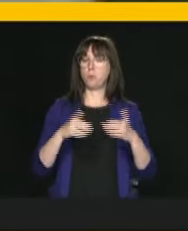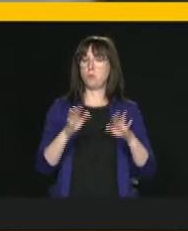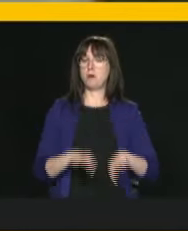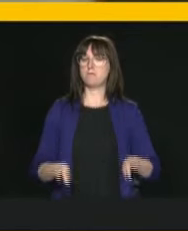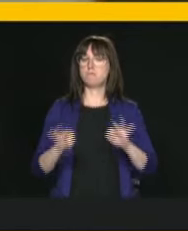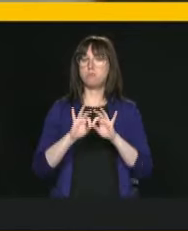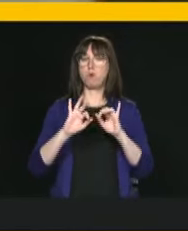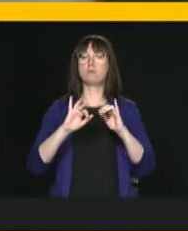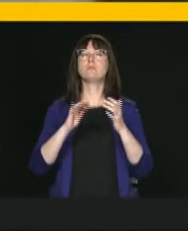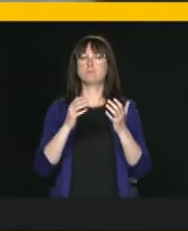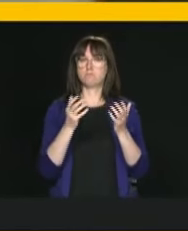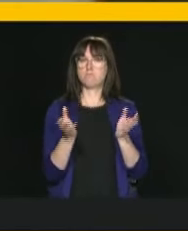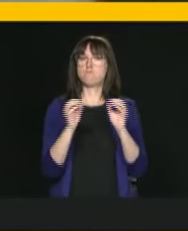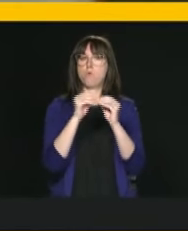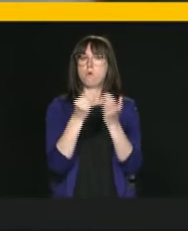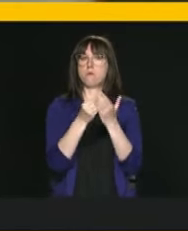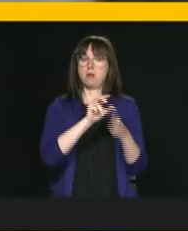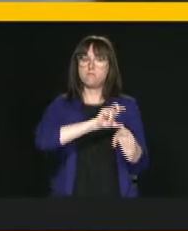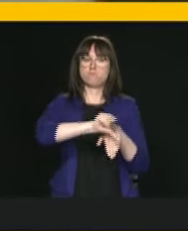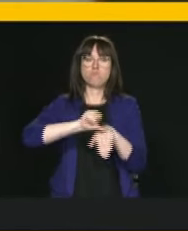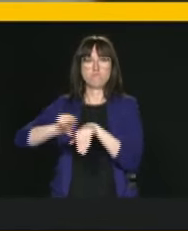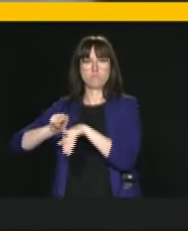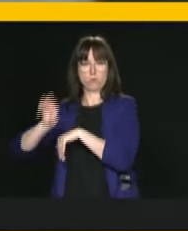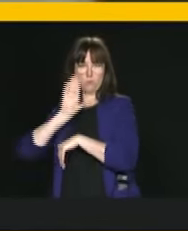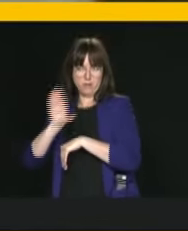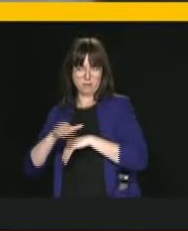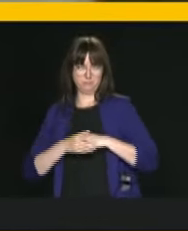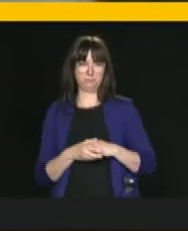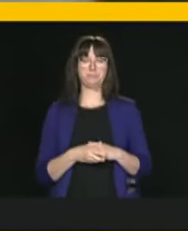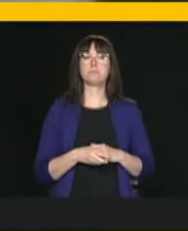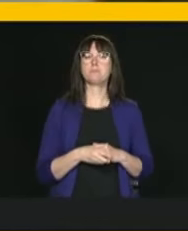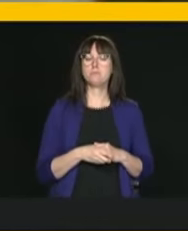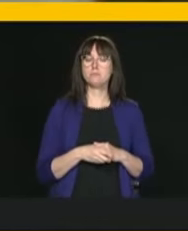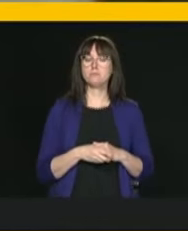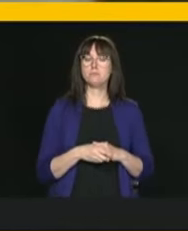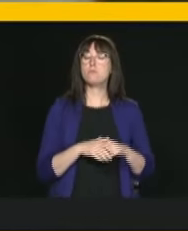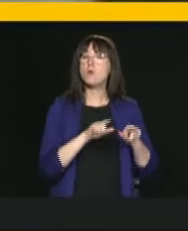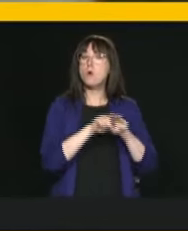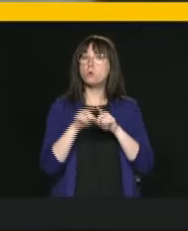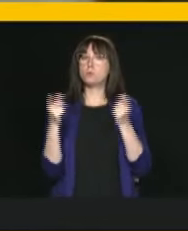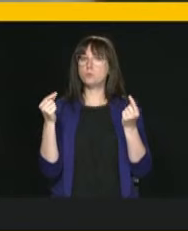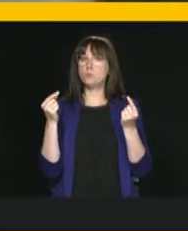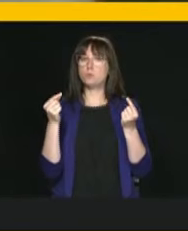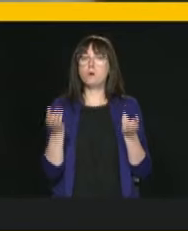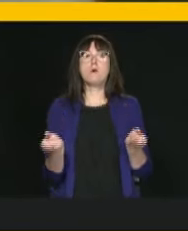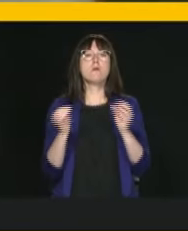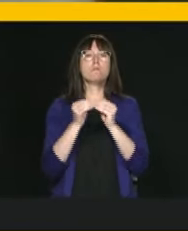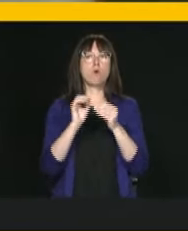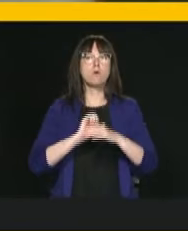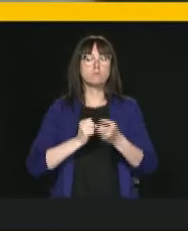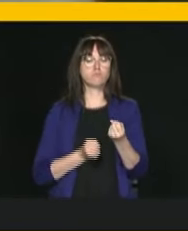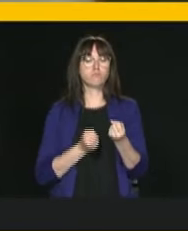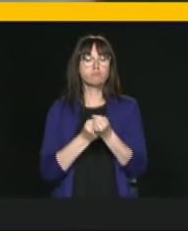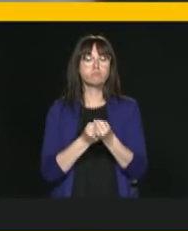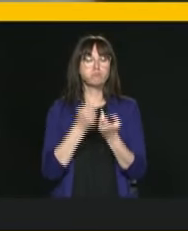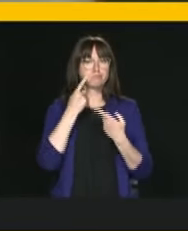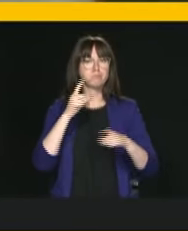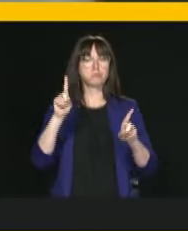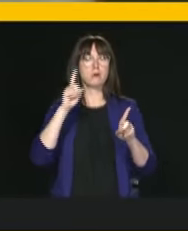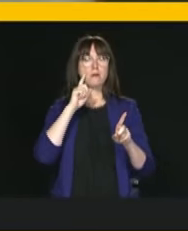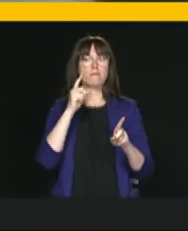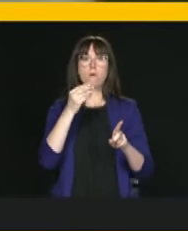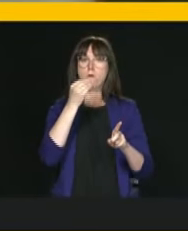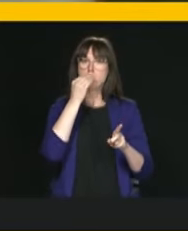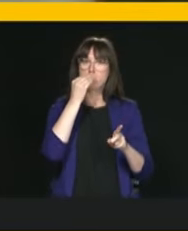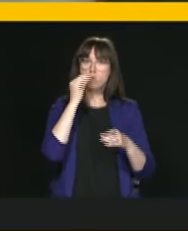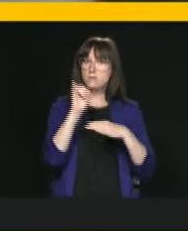more money in their pockets. We also announced more support to help the food supply sector get through